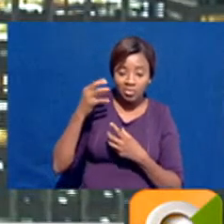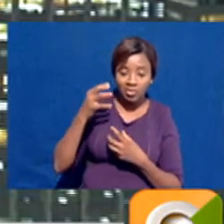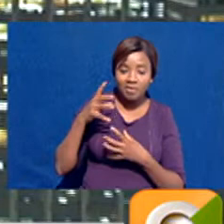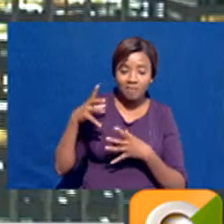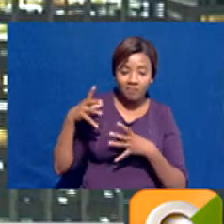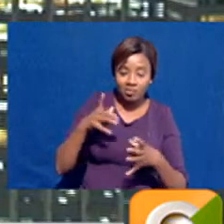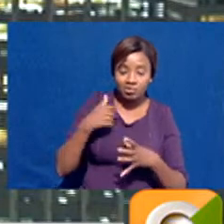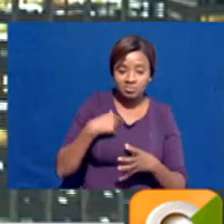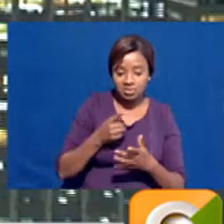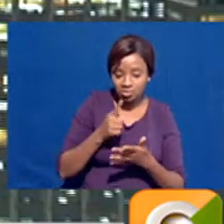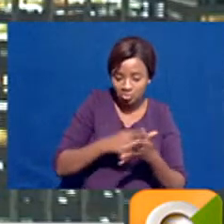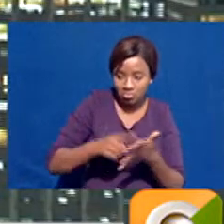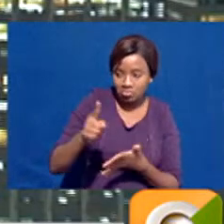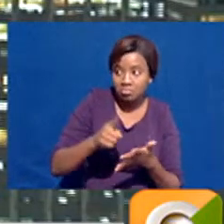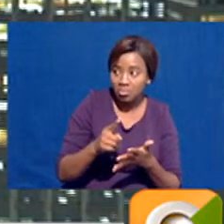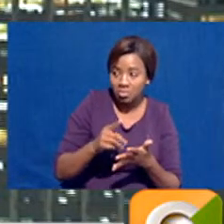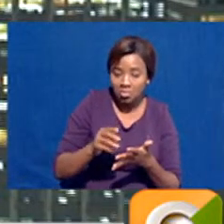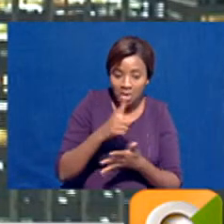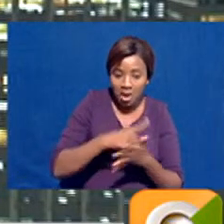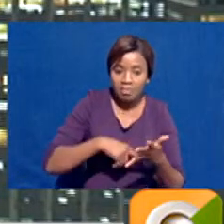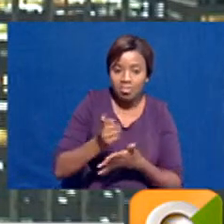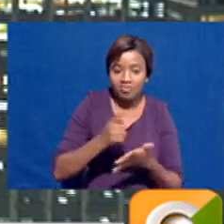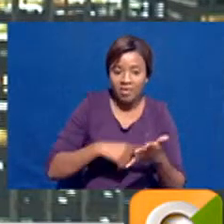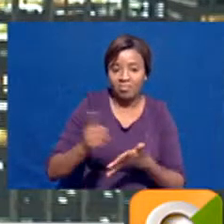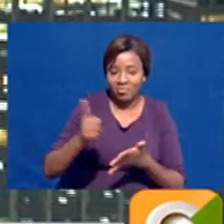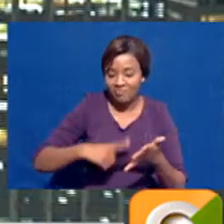payments. Stephen Leto now reports.